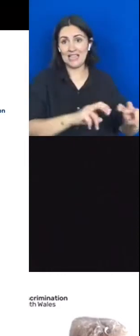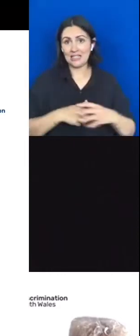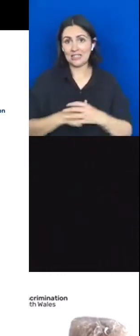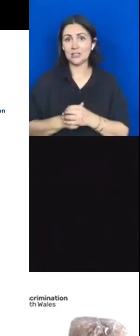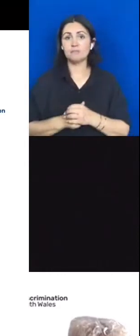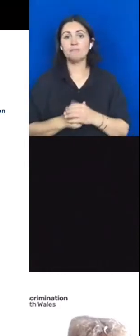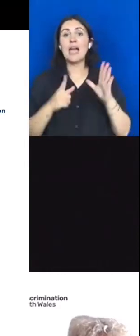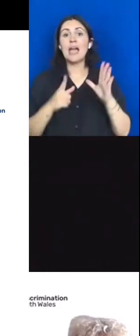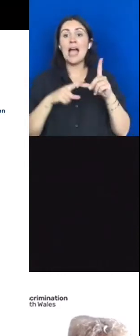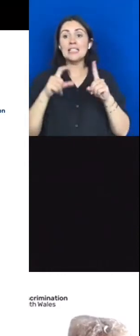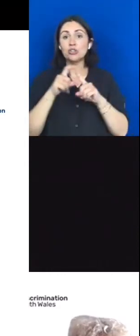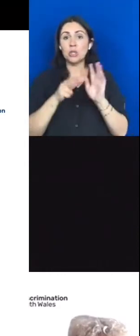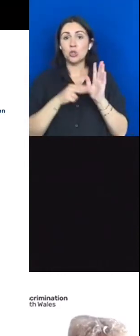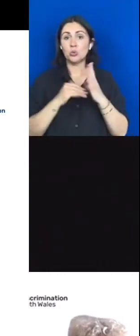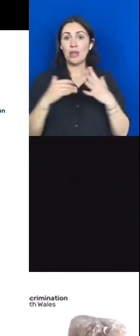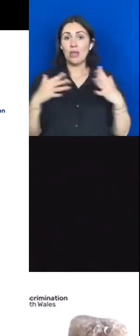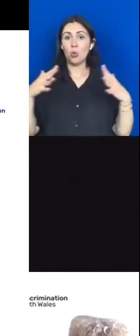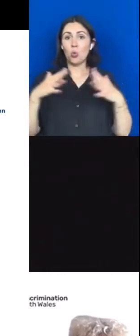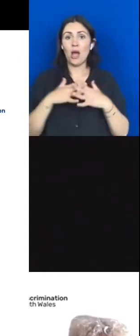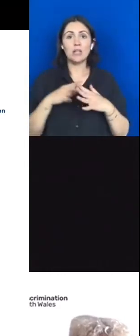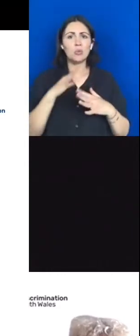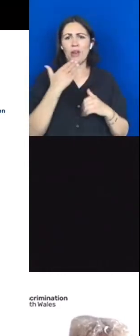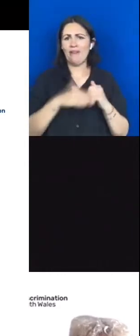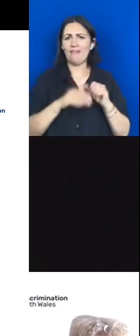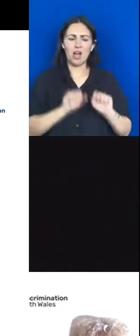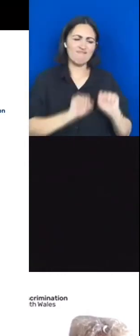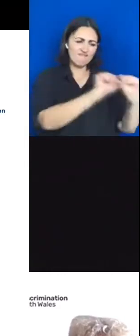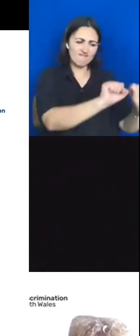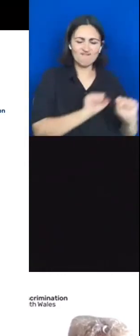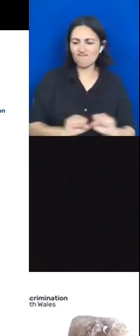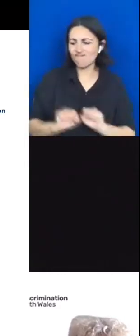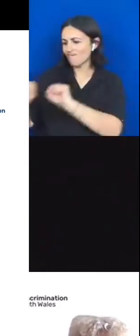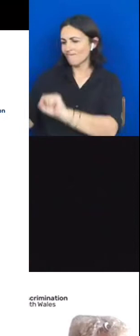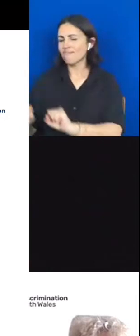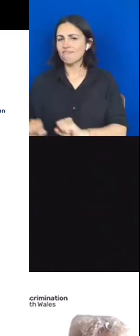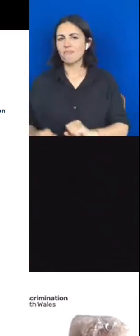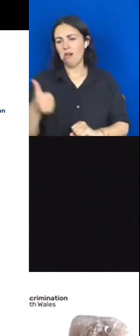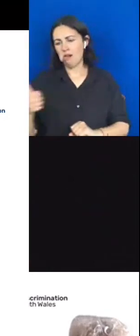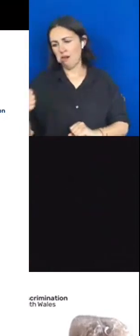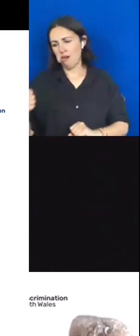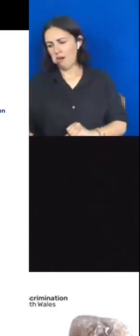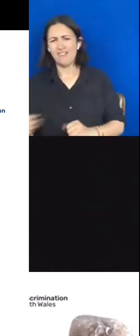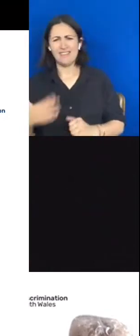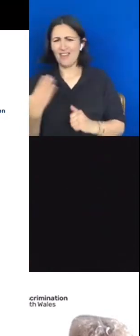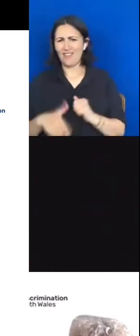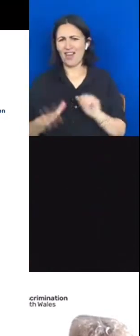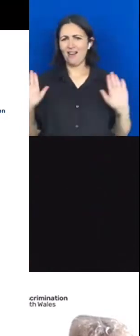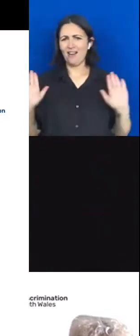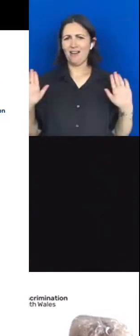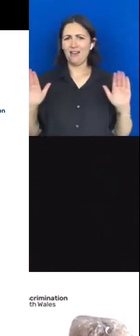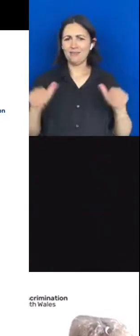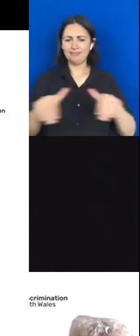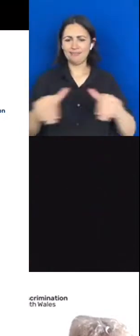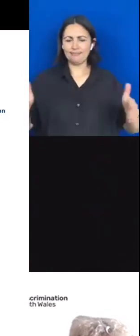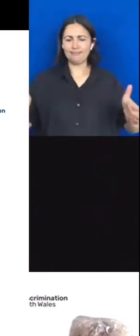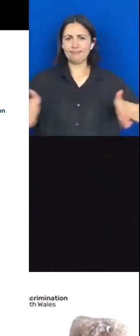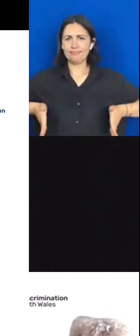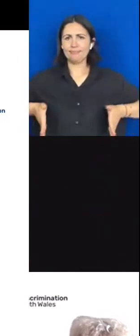Anti-Discrimination New South Wales does not take sides in the complaint or act as an advocate for either party.